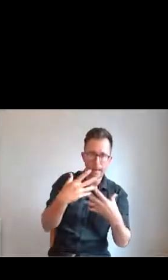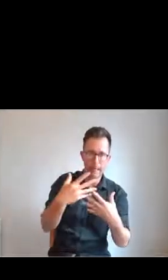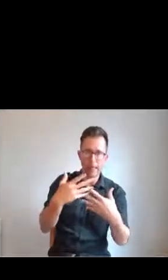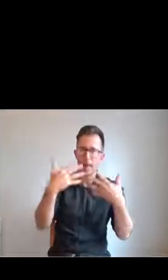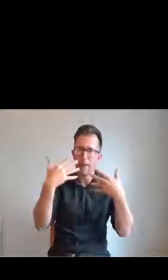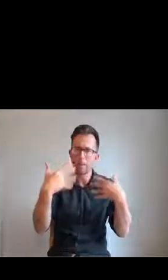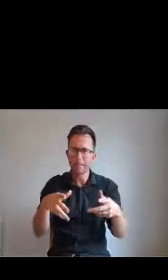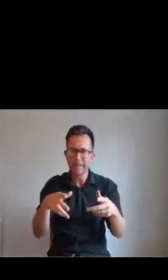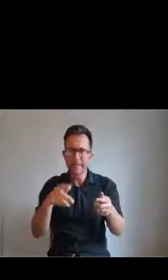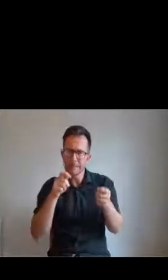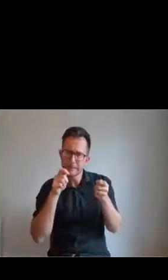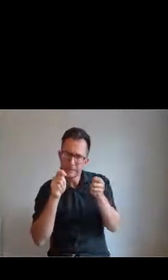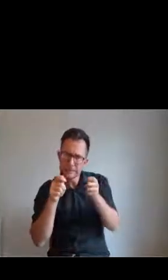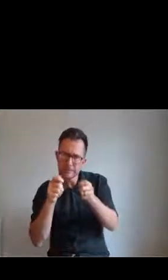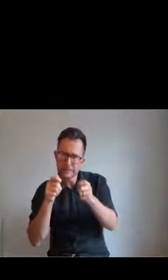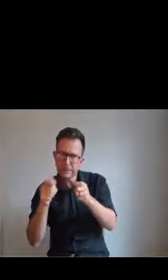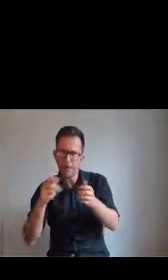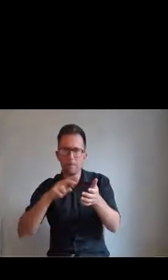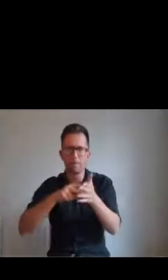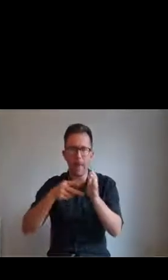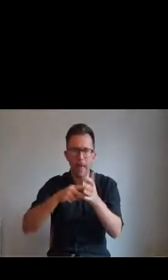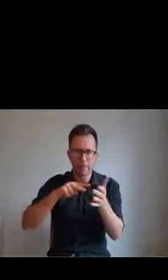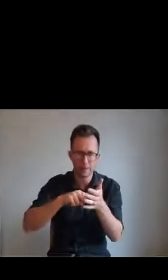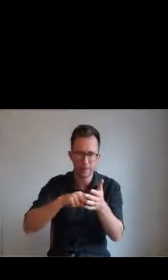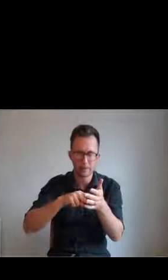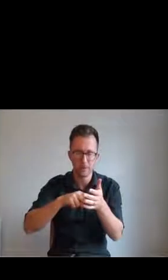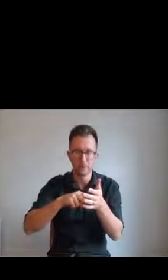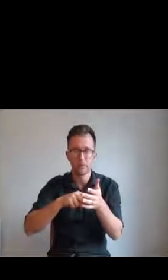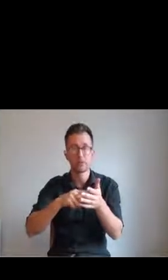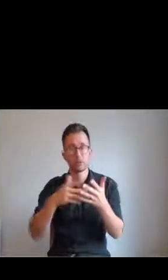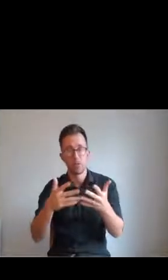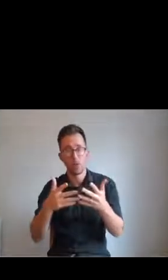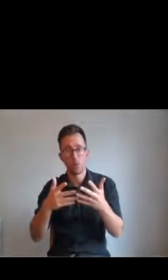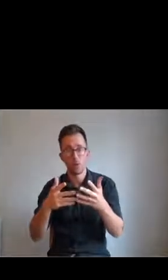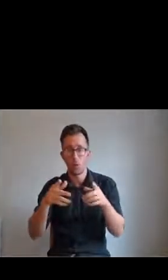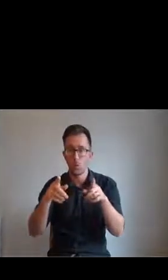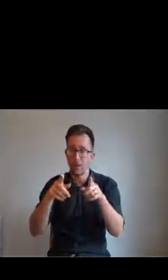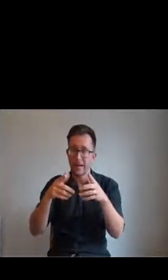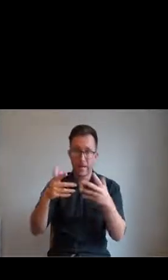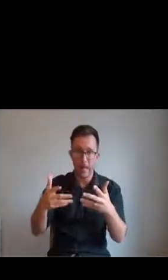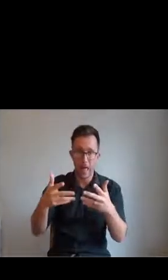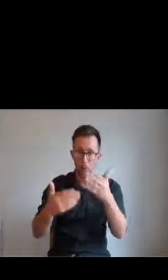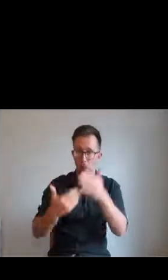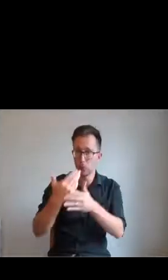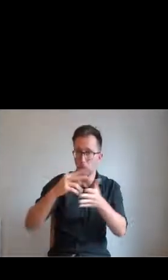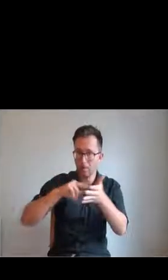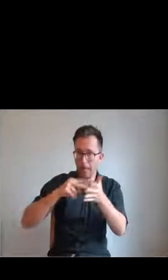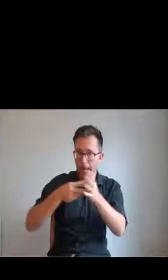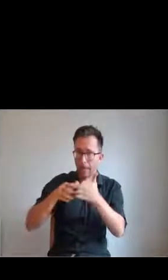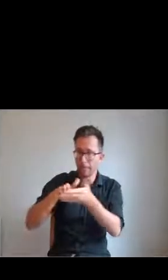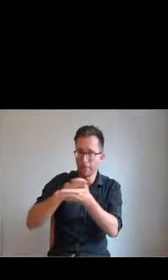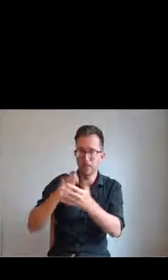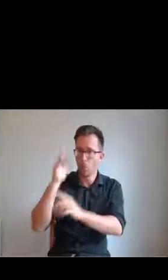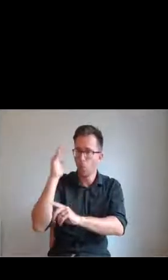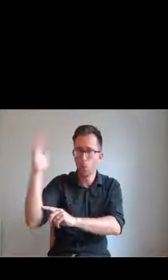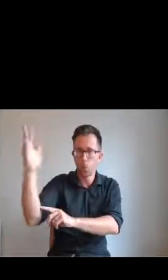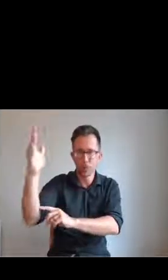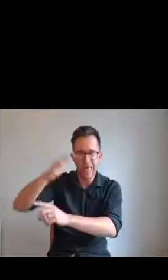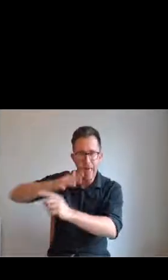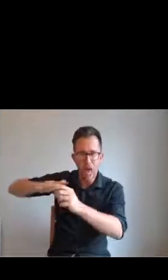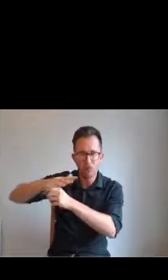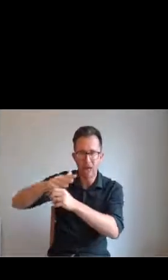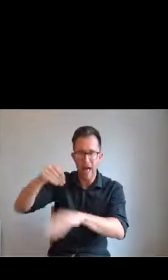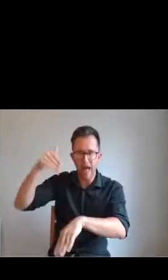utility diversions, as I mentioned. In doing so, we've been able to reduce the impacts to various wooded areas. With regards to